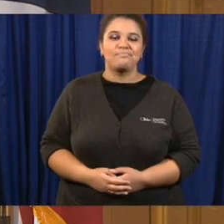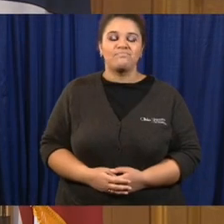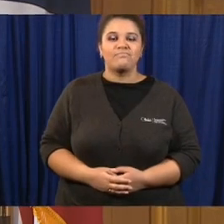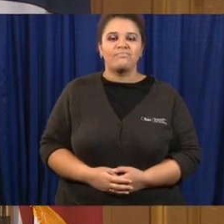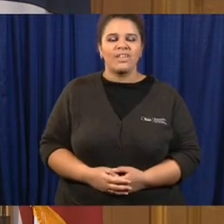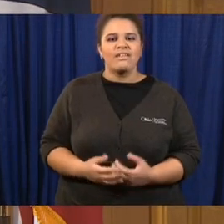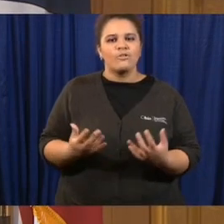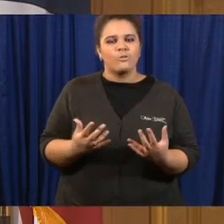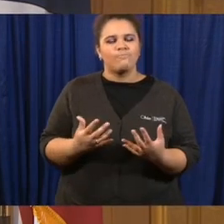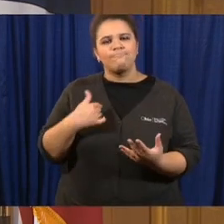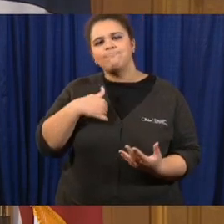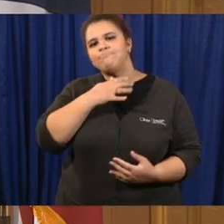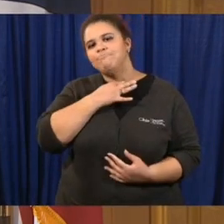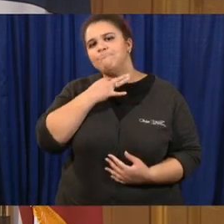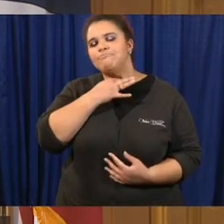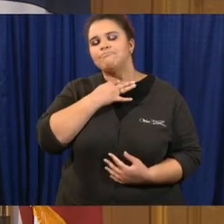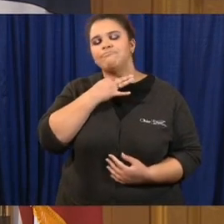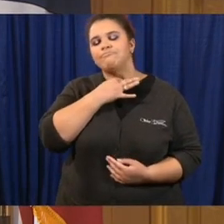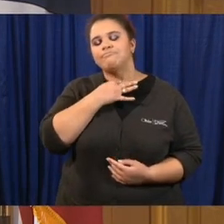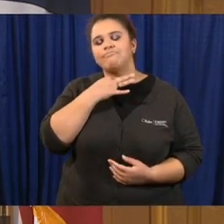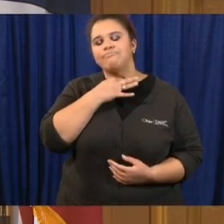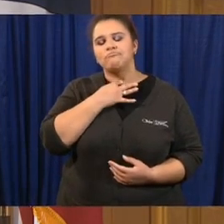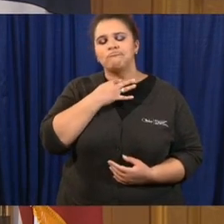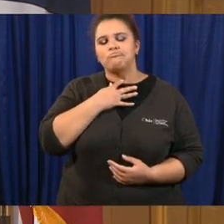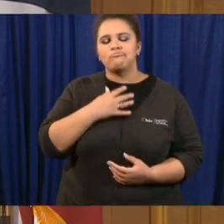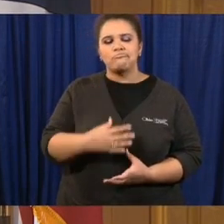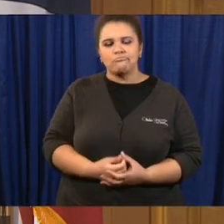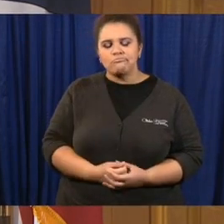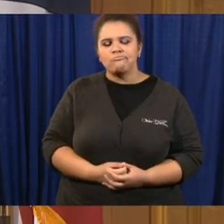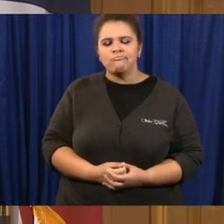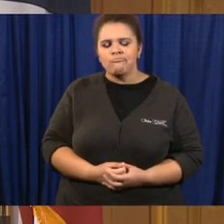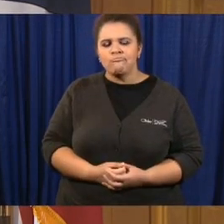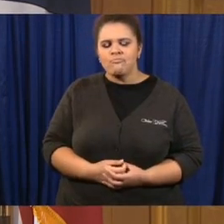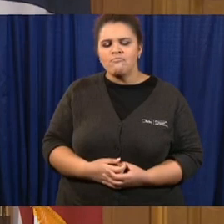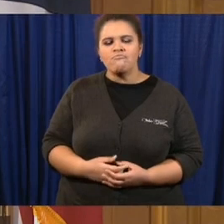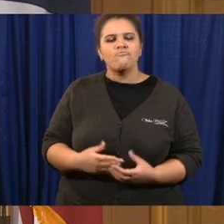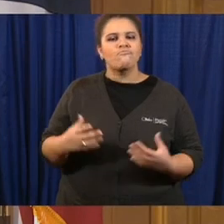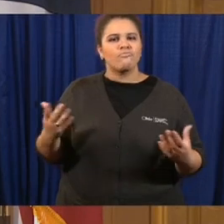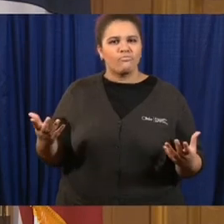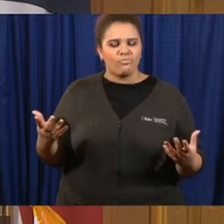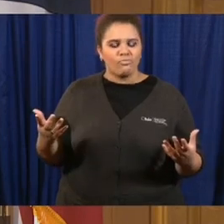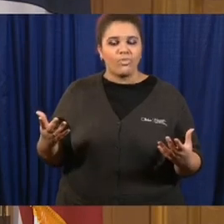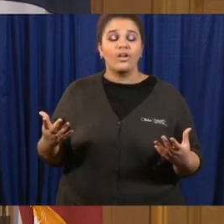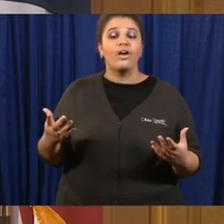all kind of up with the same dilemma, and how do we do this? Thank you.